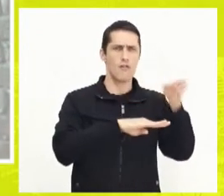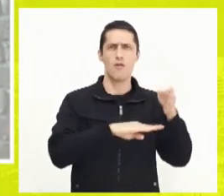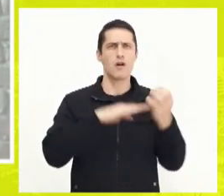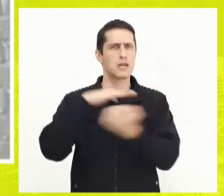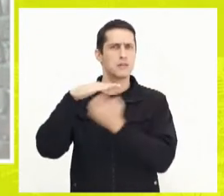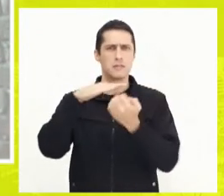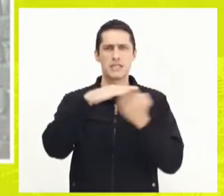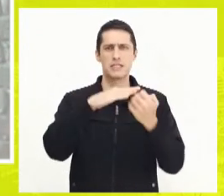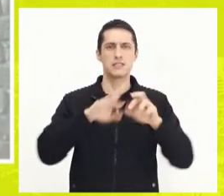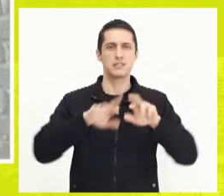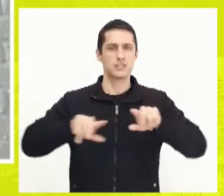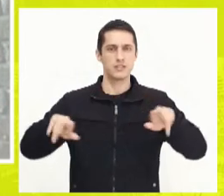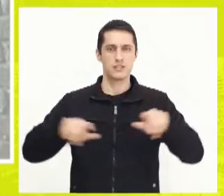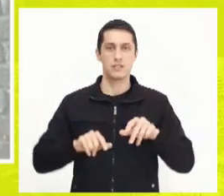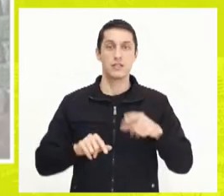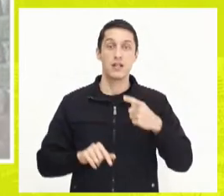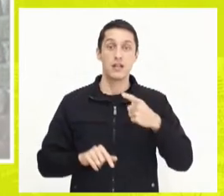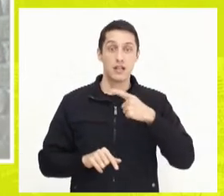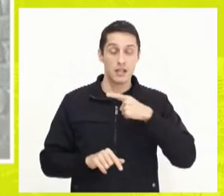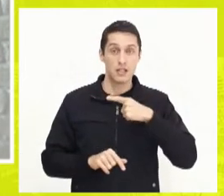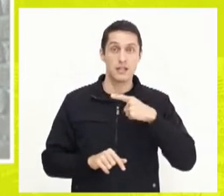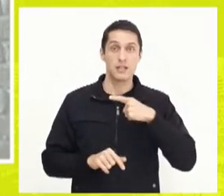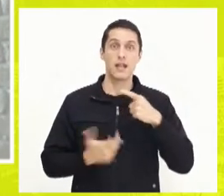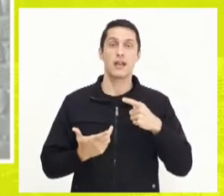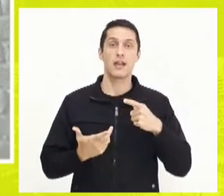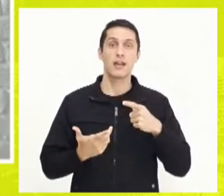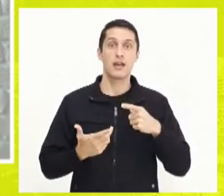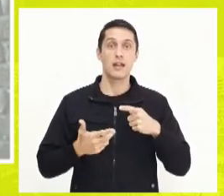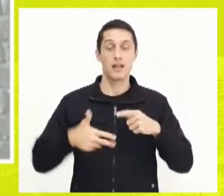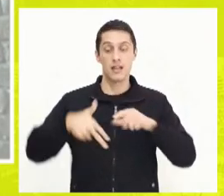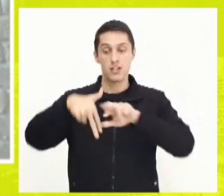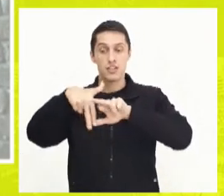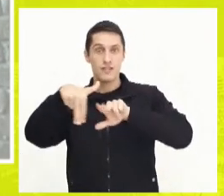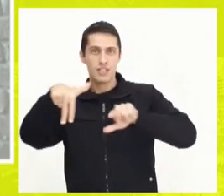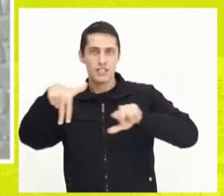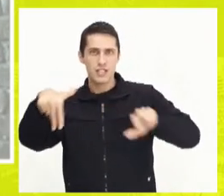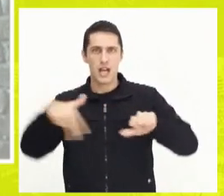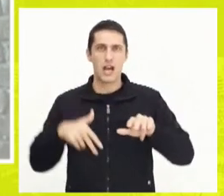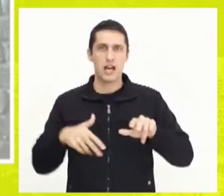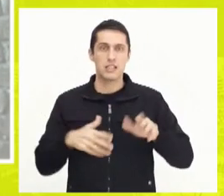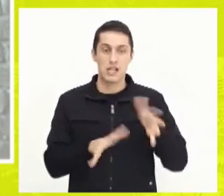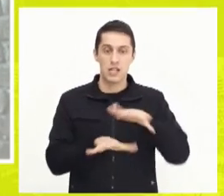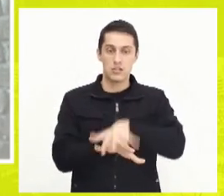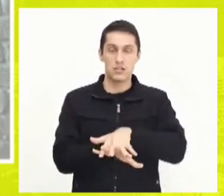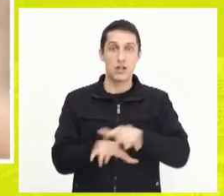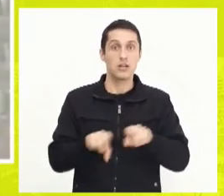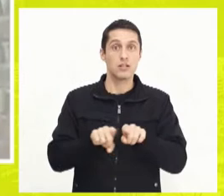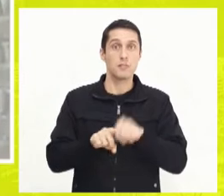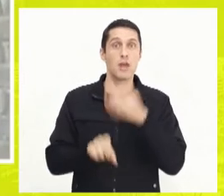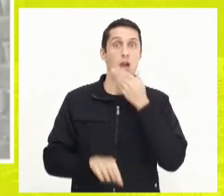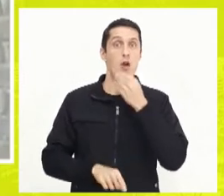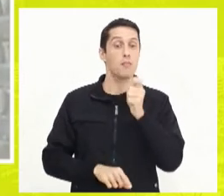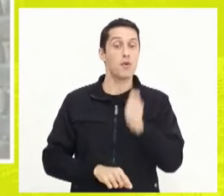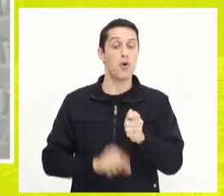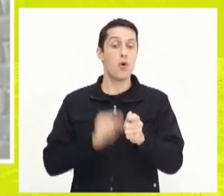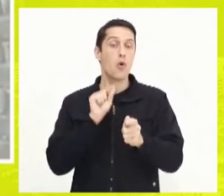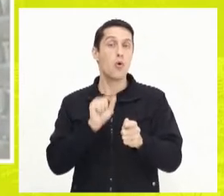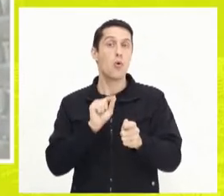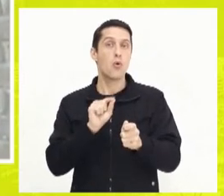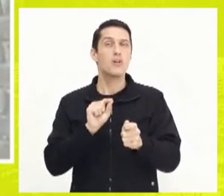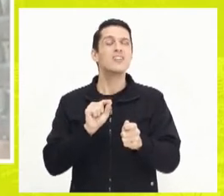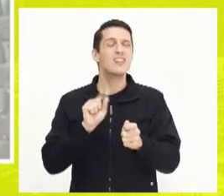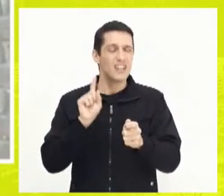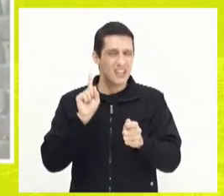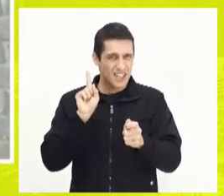uh to me is i mean masculinity inclusion diversity